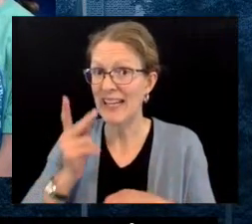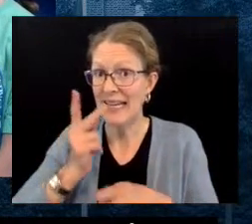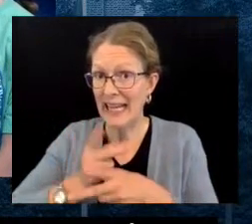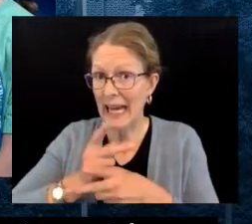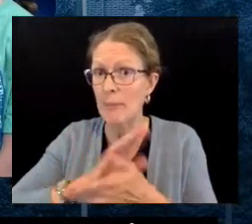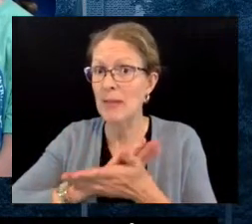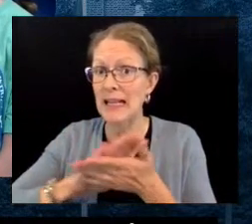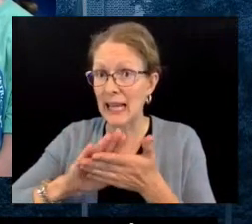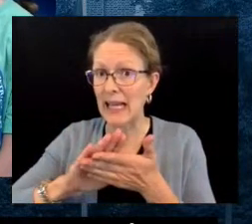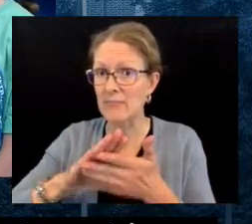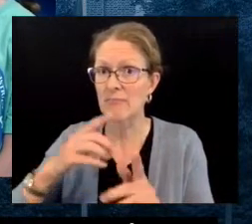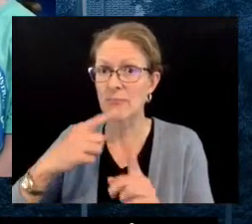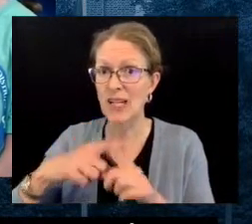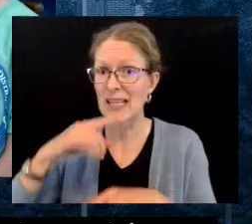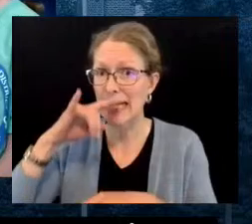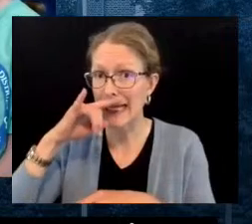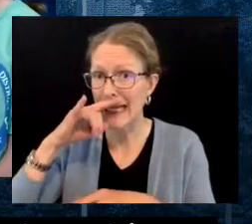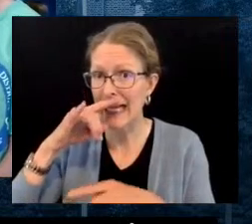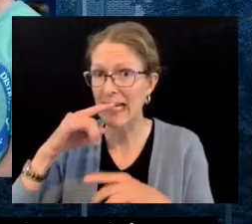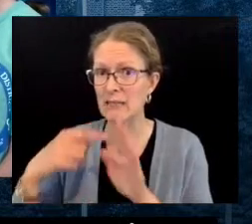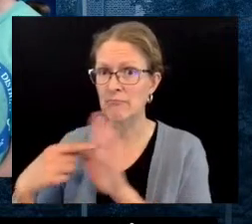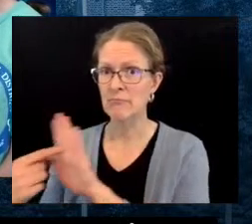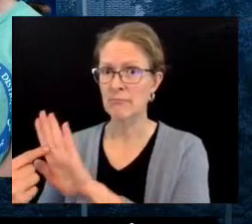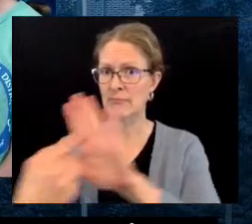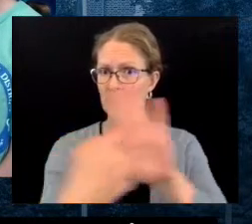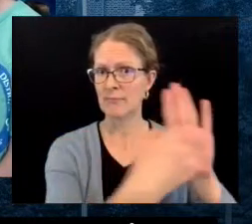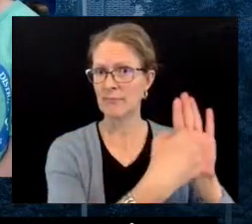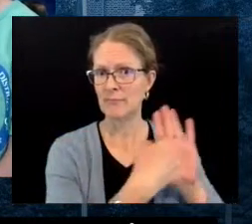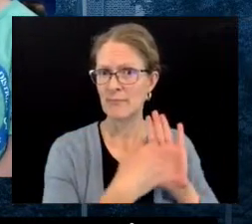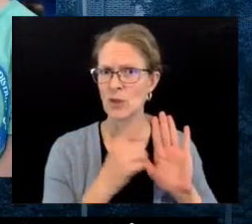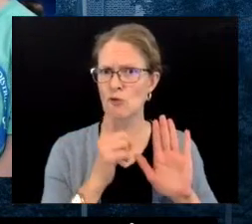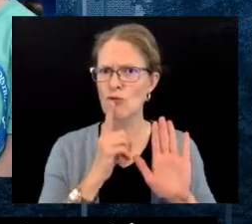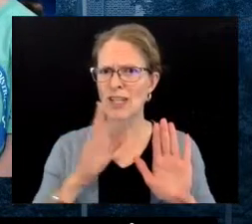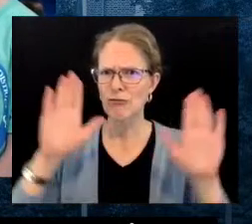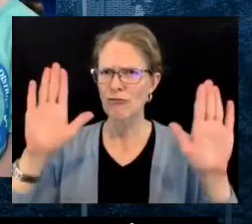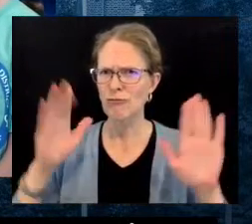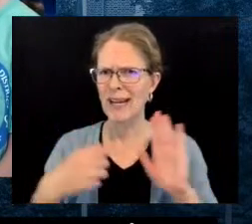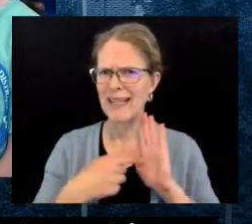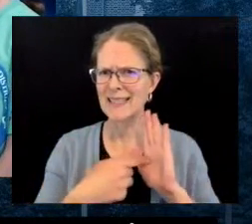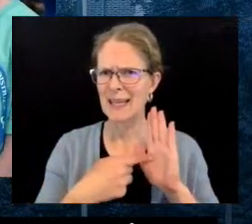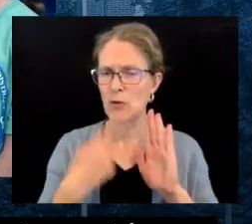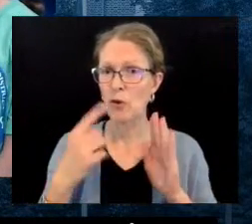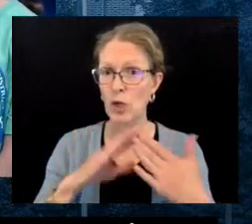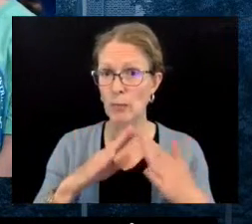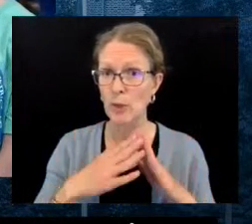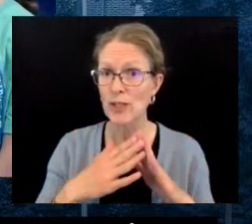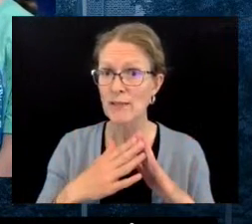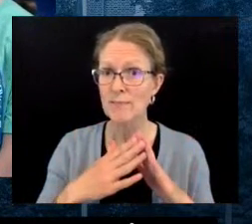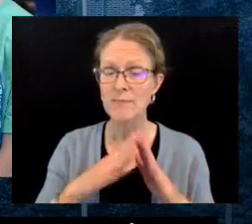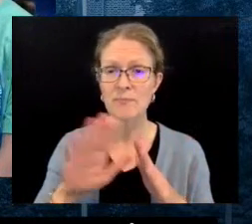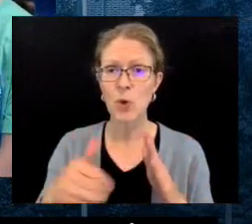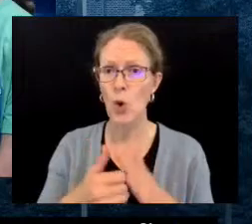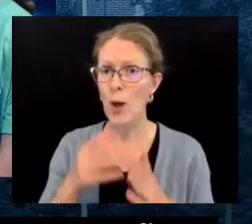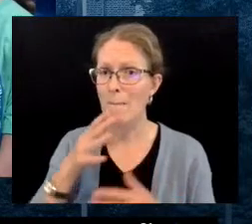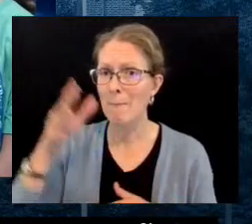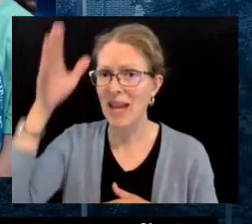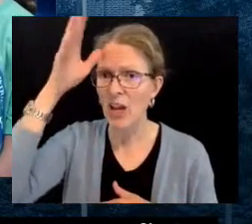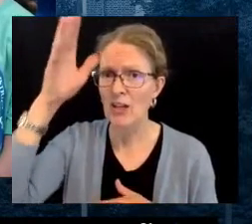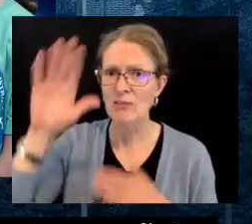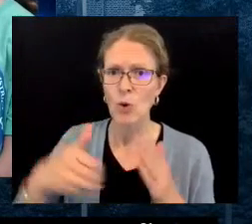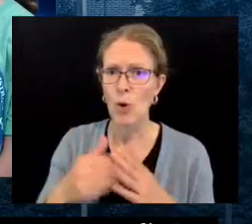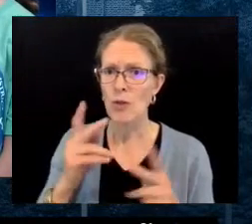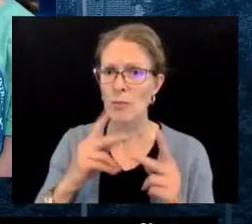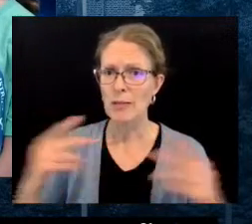great example to the community that they serve, and all the parents and all the people come to these schools every day, and they see